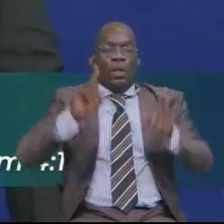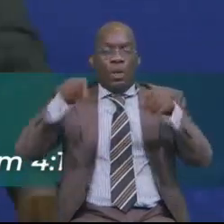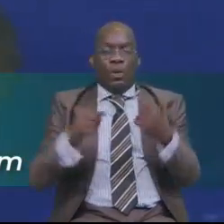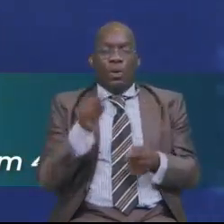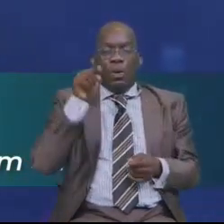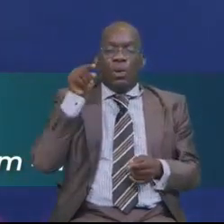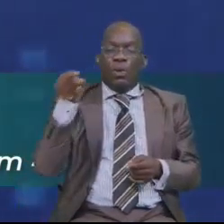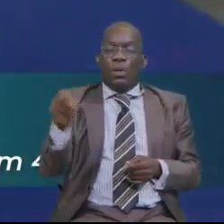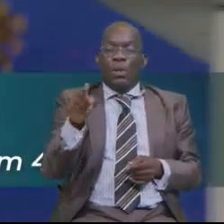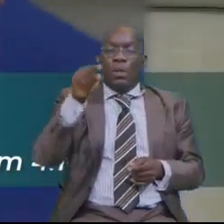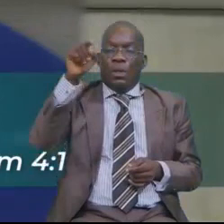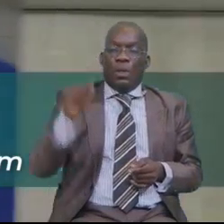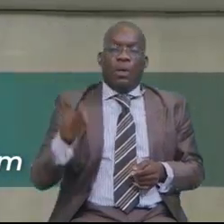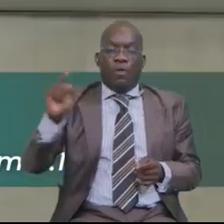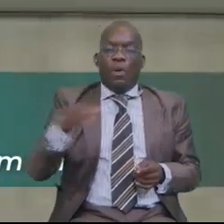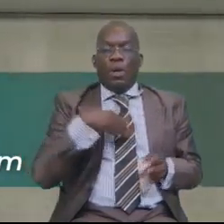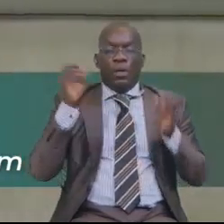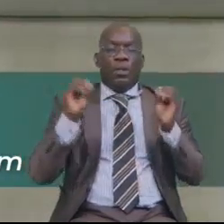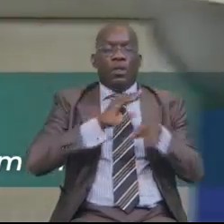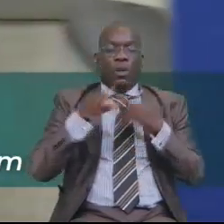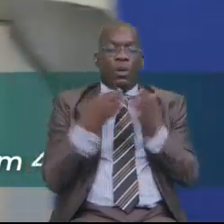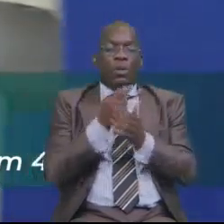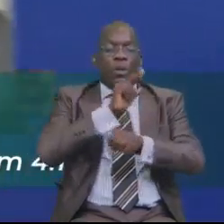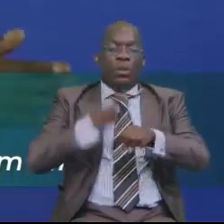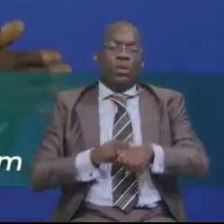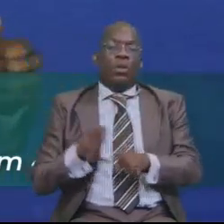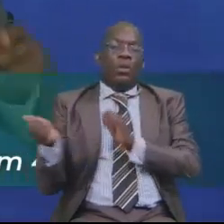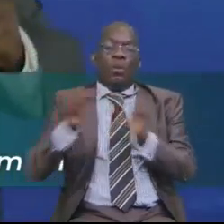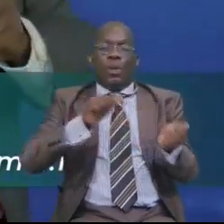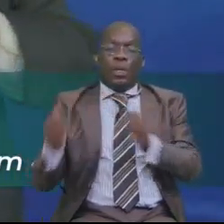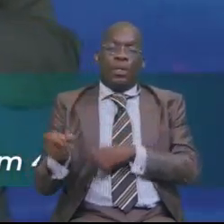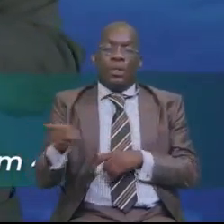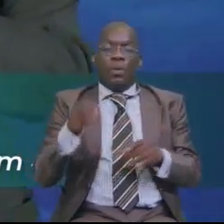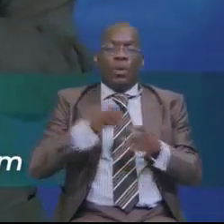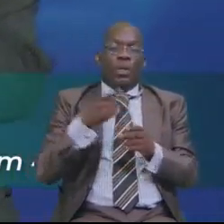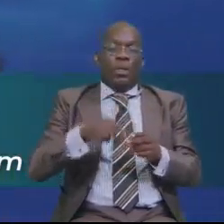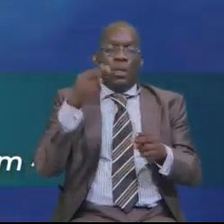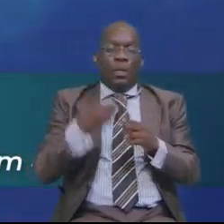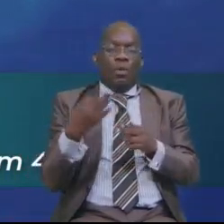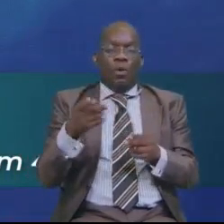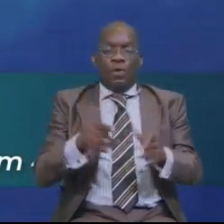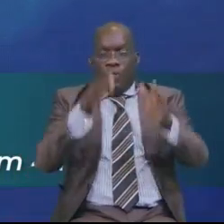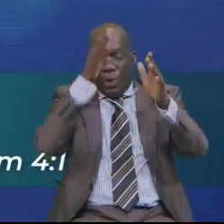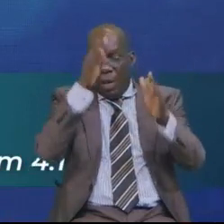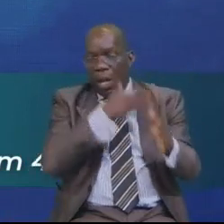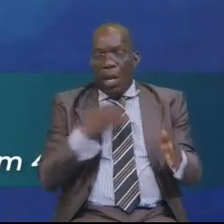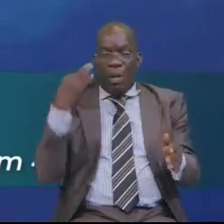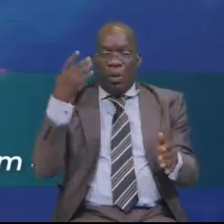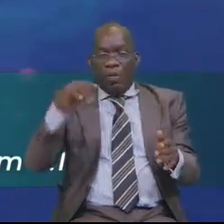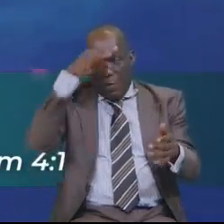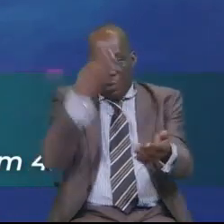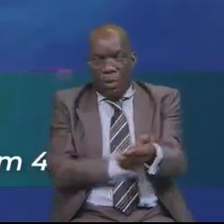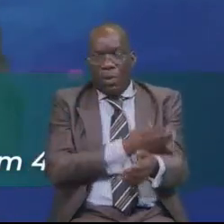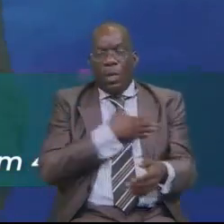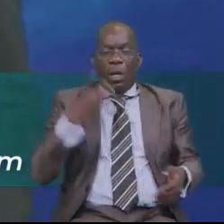nations, baptizing them in the name of the Father and of the Son and of the Holy Ghost. And then in